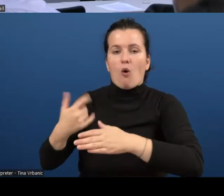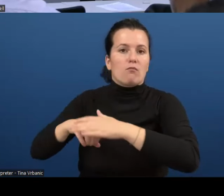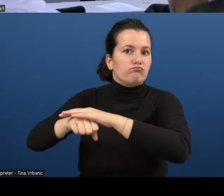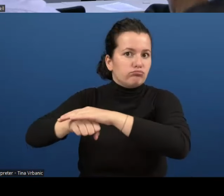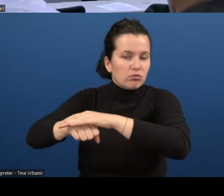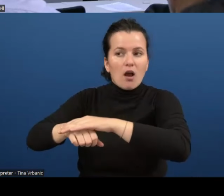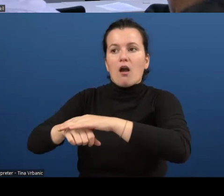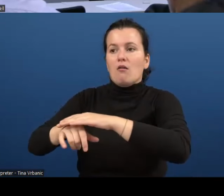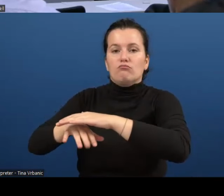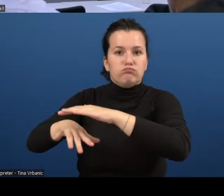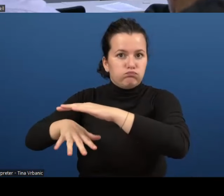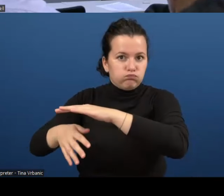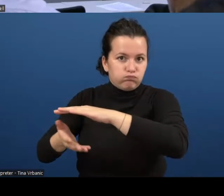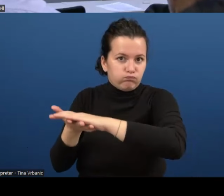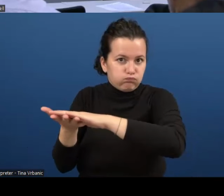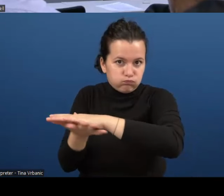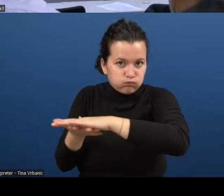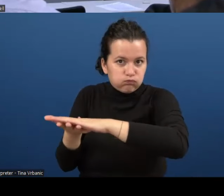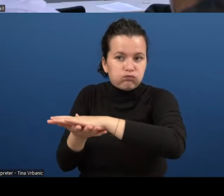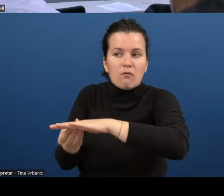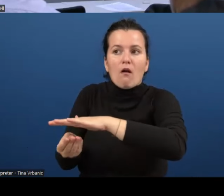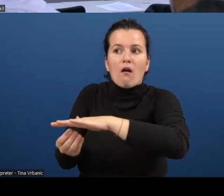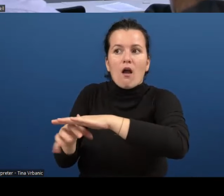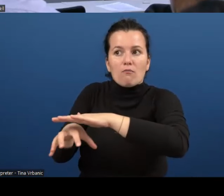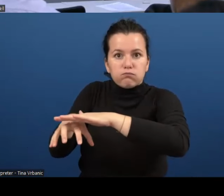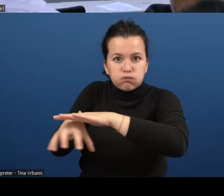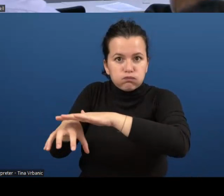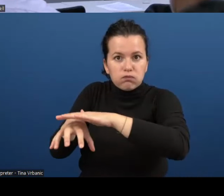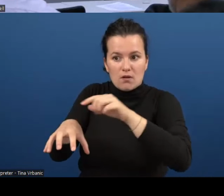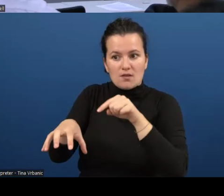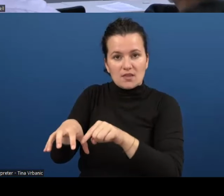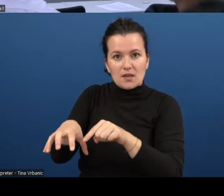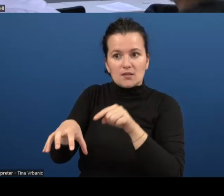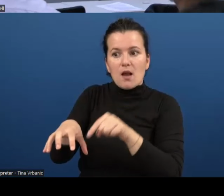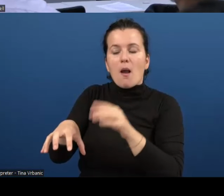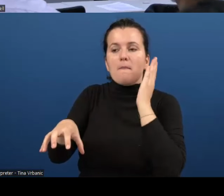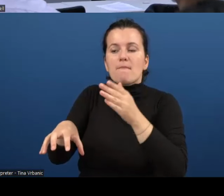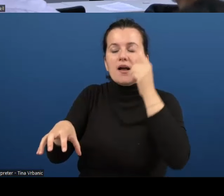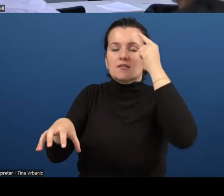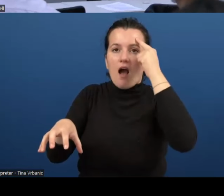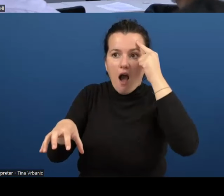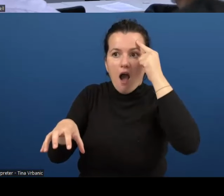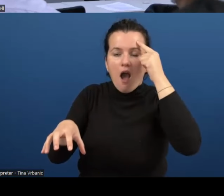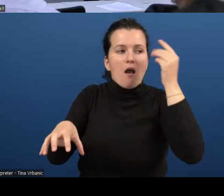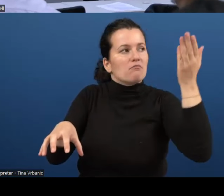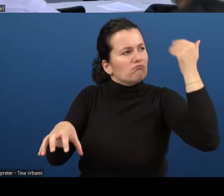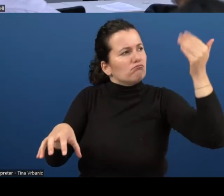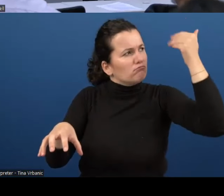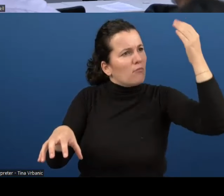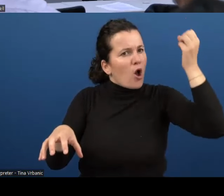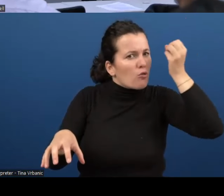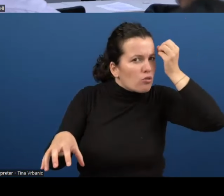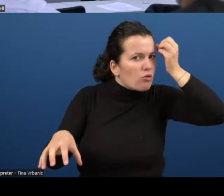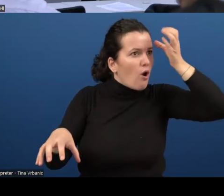look into the fundamental knowledge that is known already. And lots of this knowledge is not